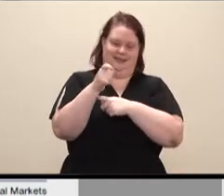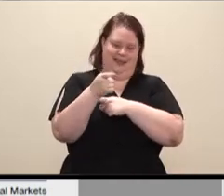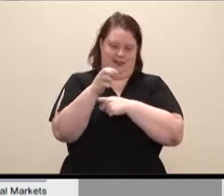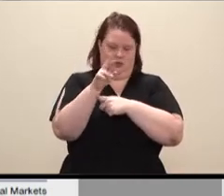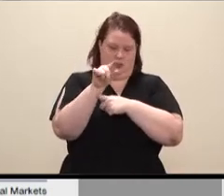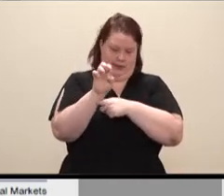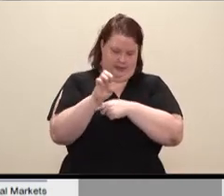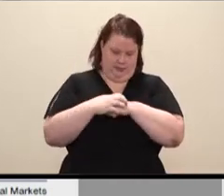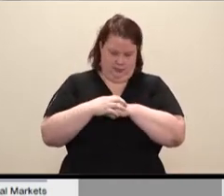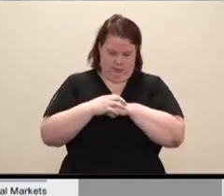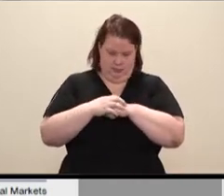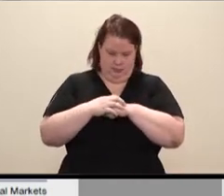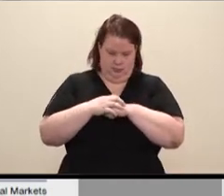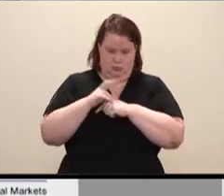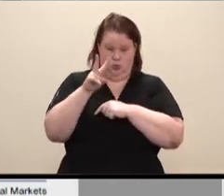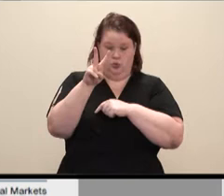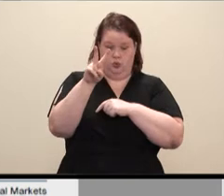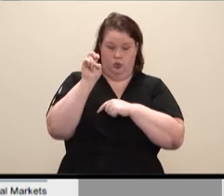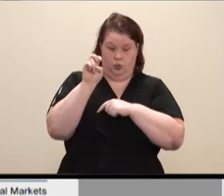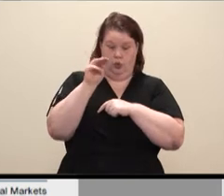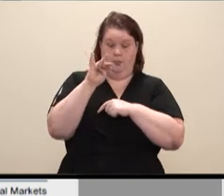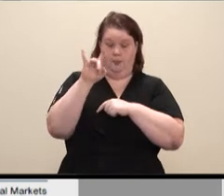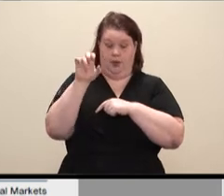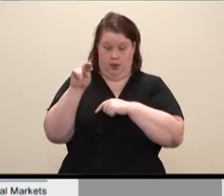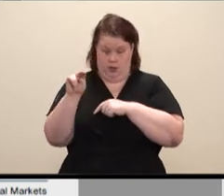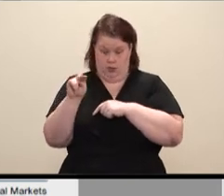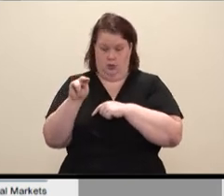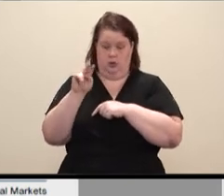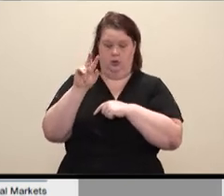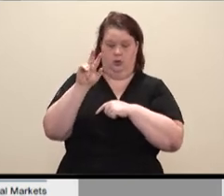$200 million is 3.46 cents.